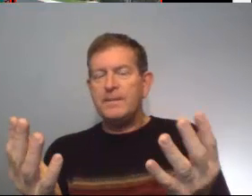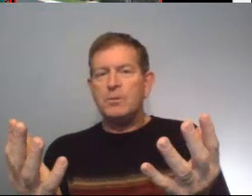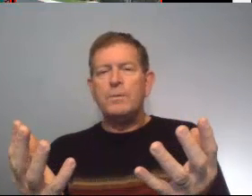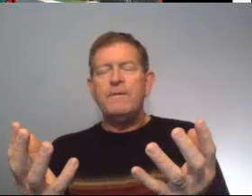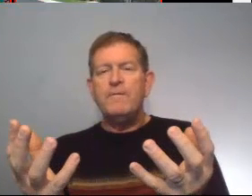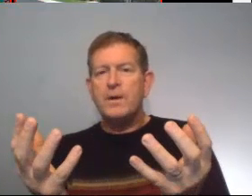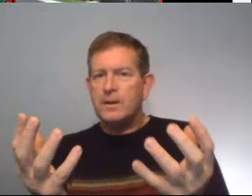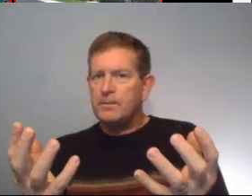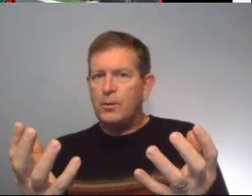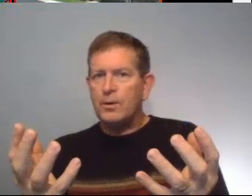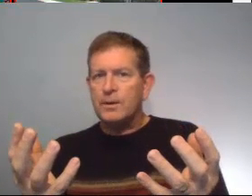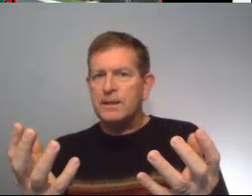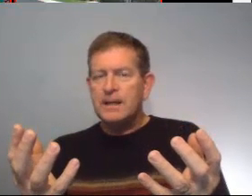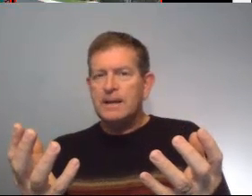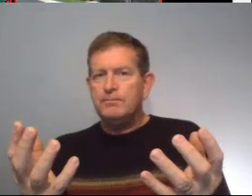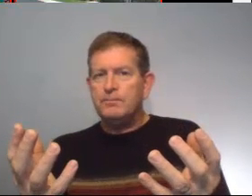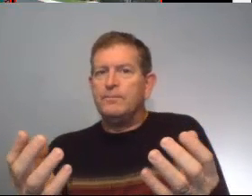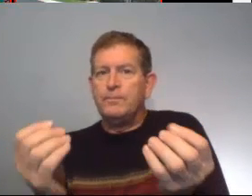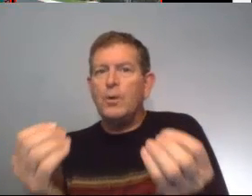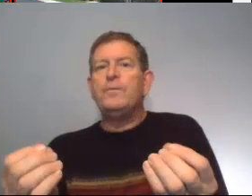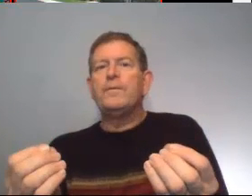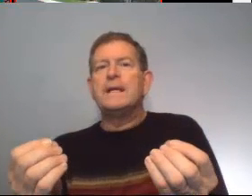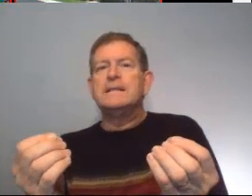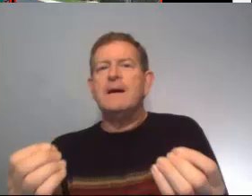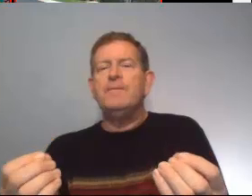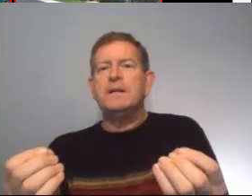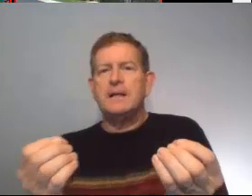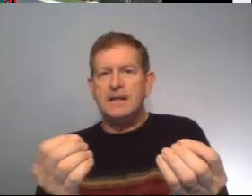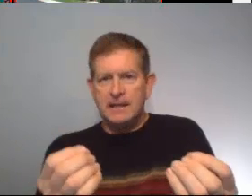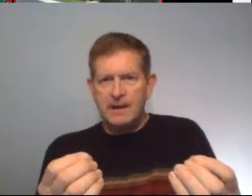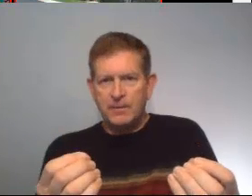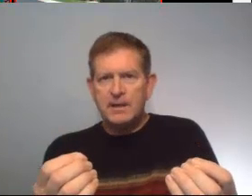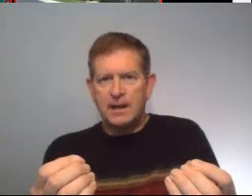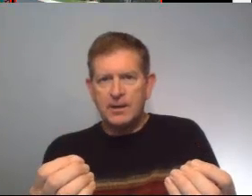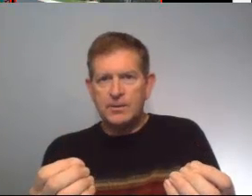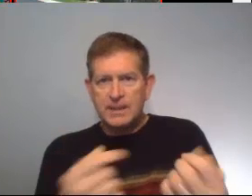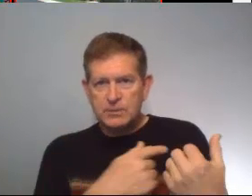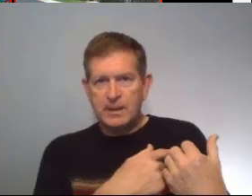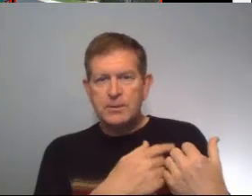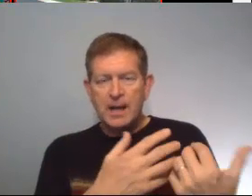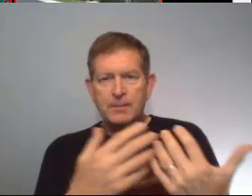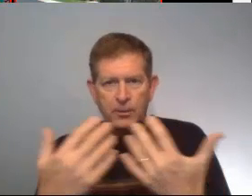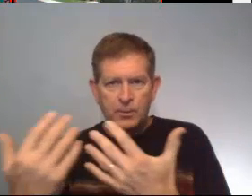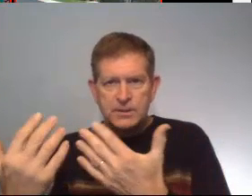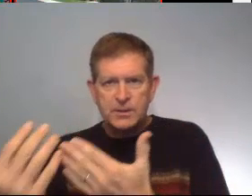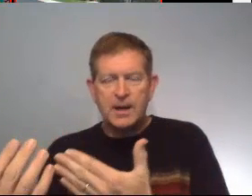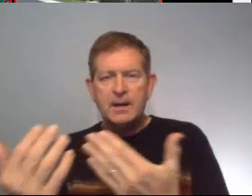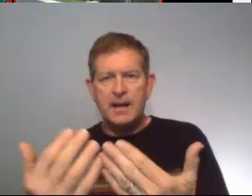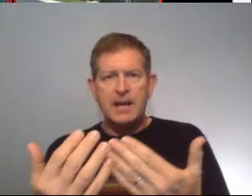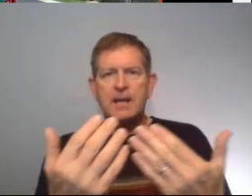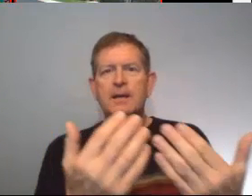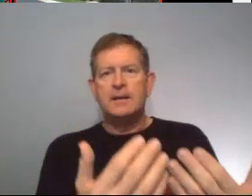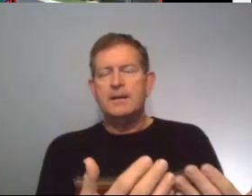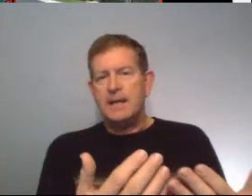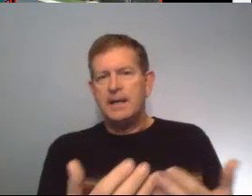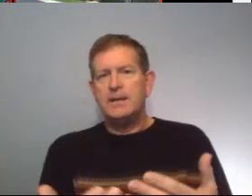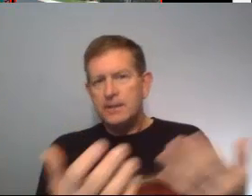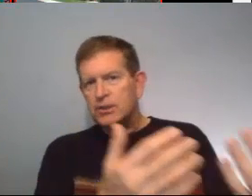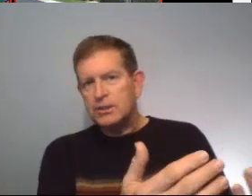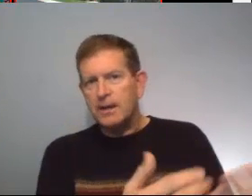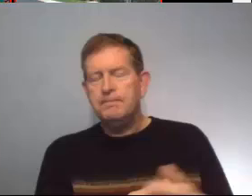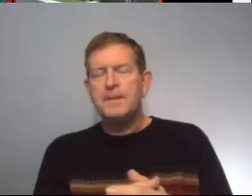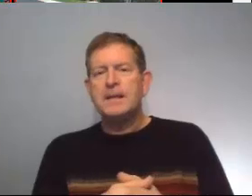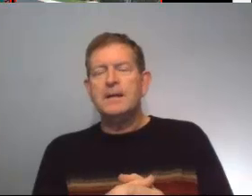masculine or feminine will be very important, both for the definite and indefinite articles. That's what I'm talking about, the words the, a,